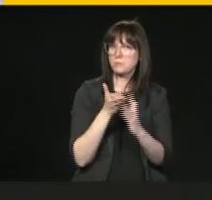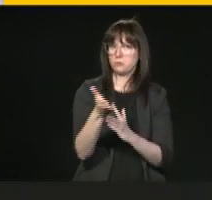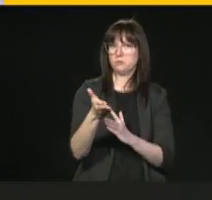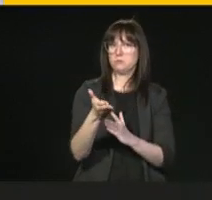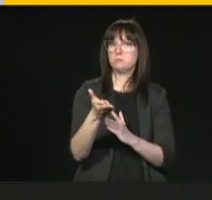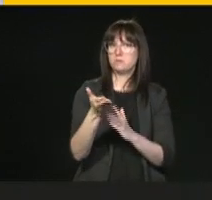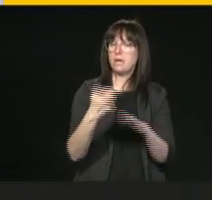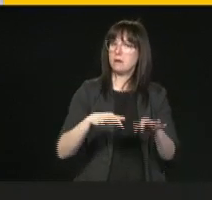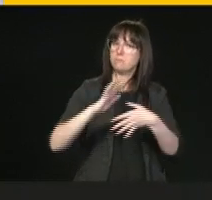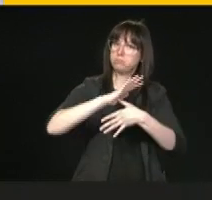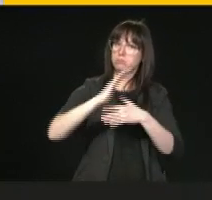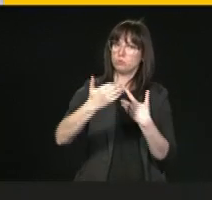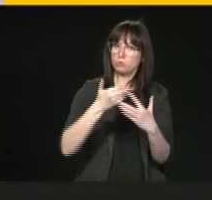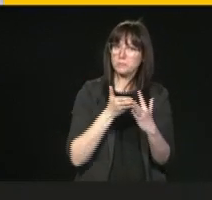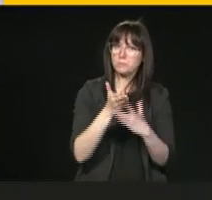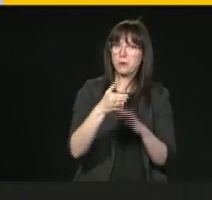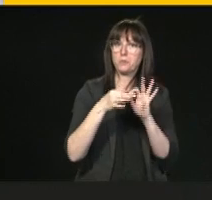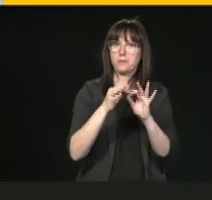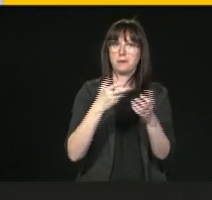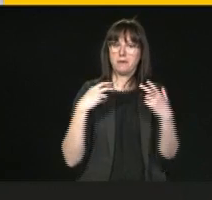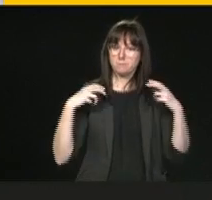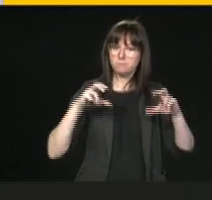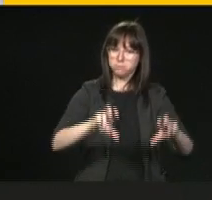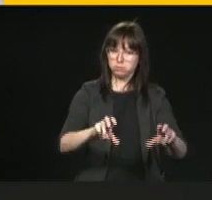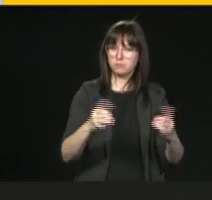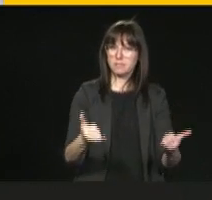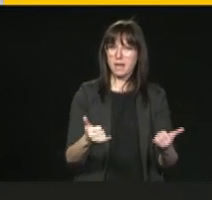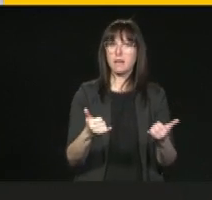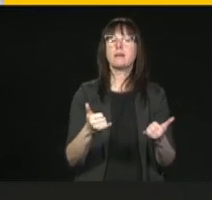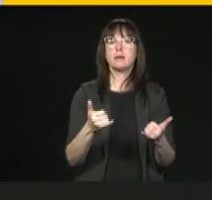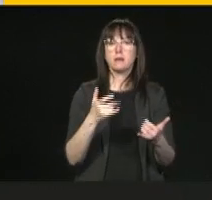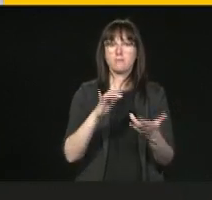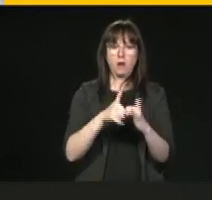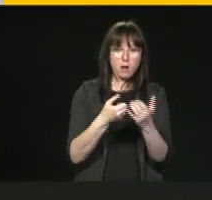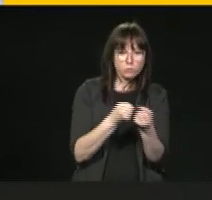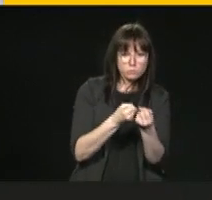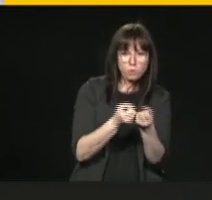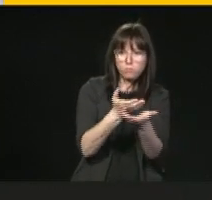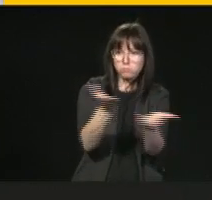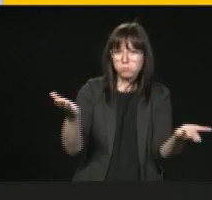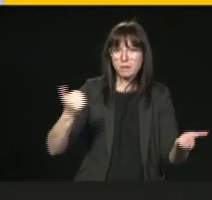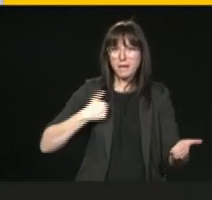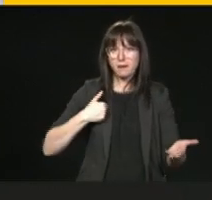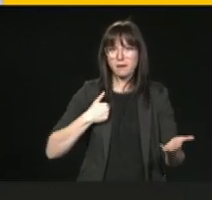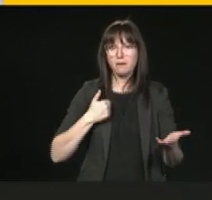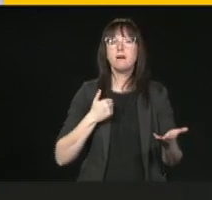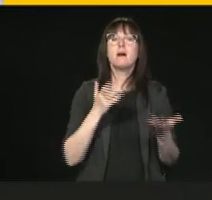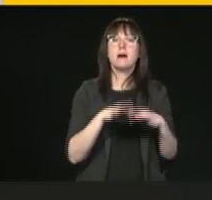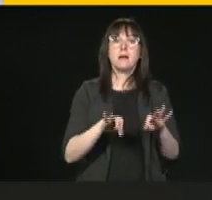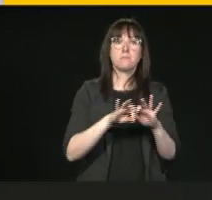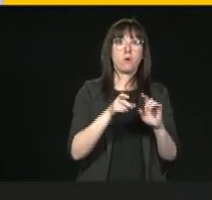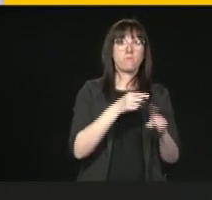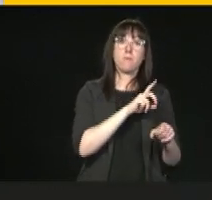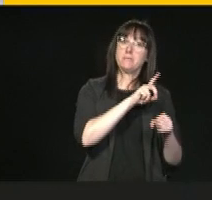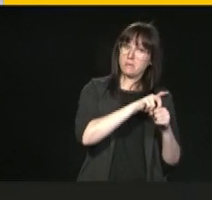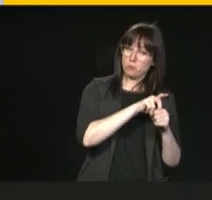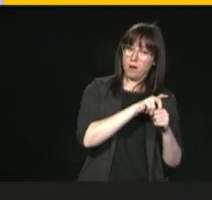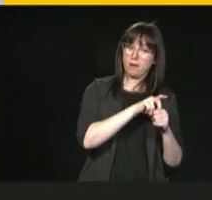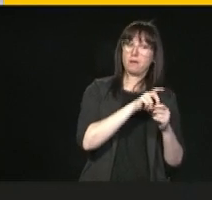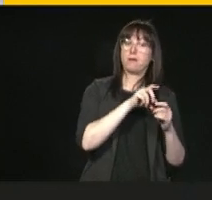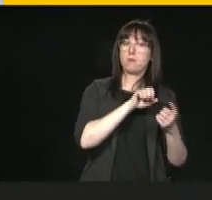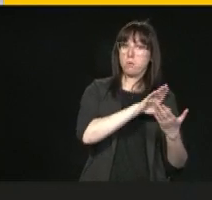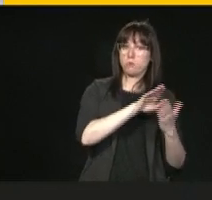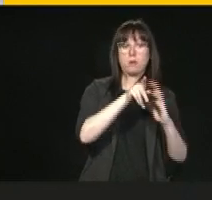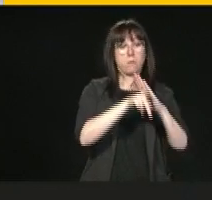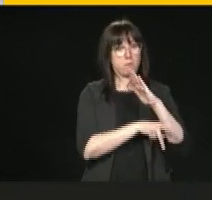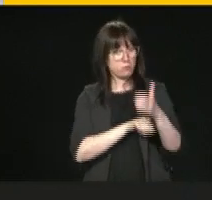that transparency around the investments we're making to support Canadians is important, not just from a democratic and parliamentary principle,